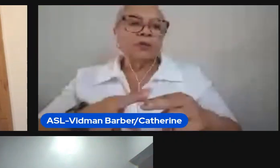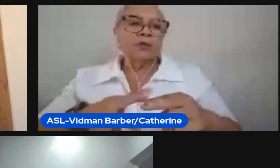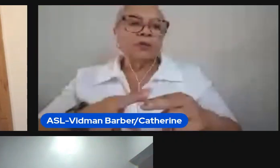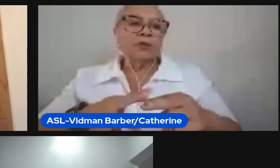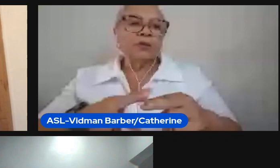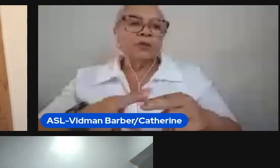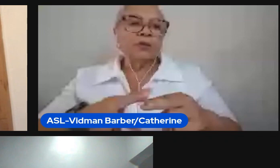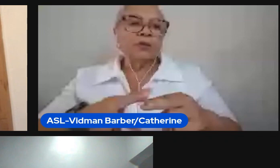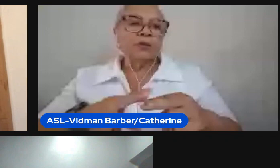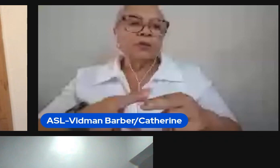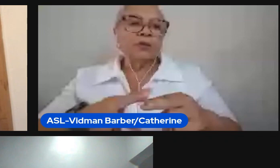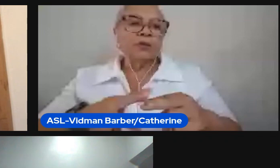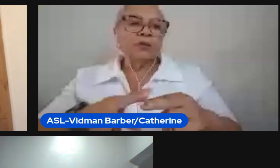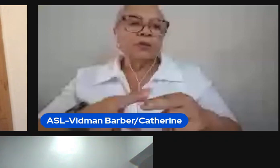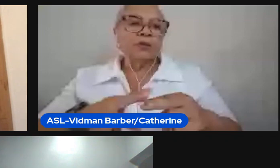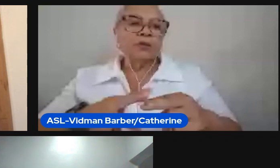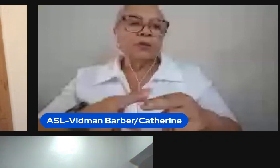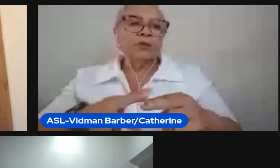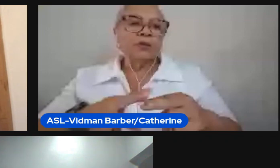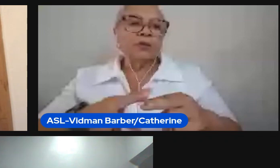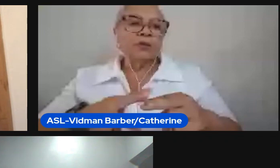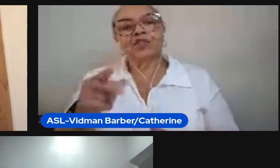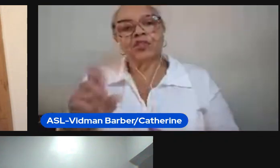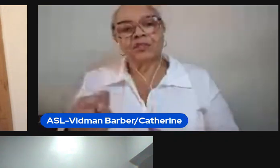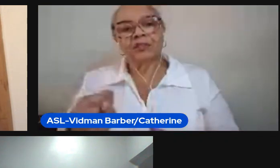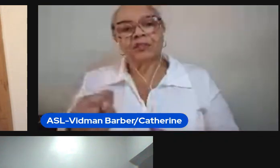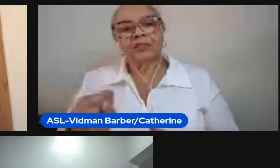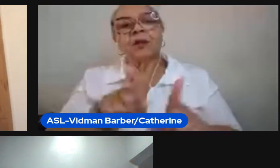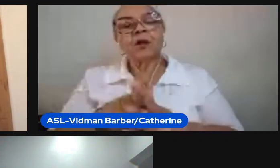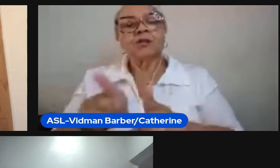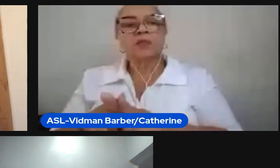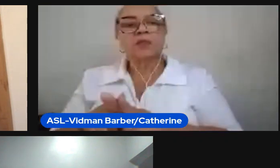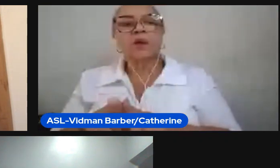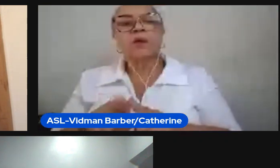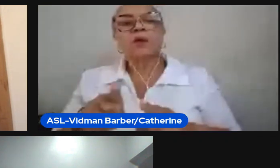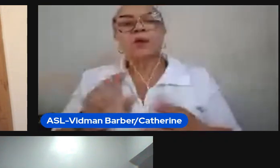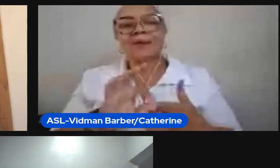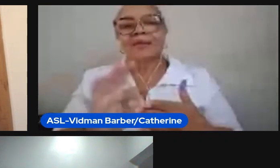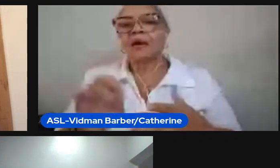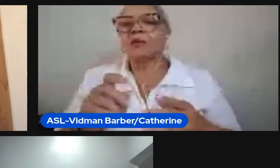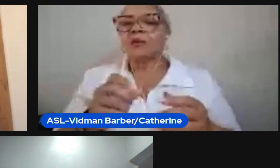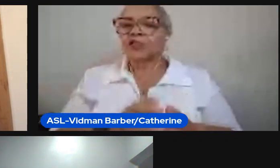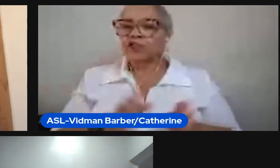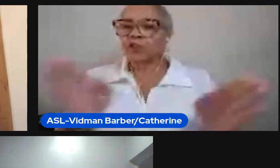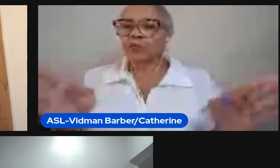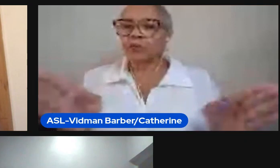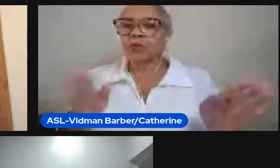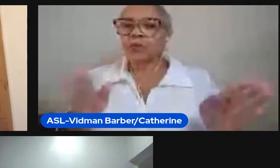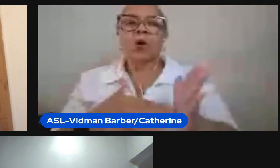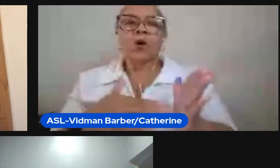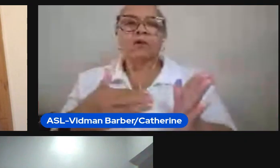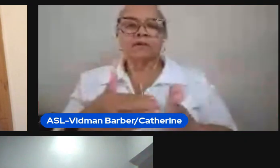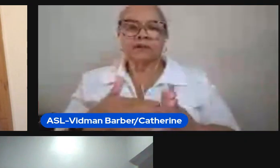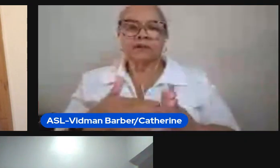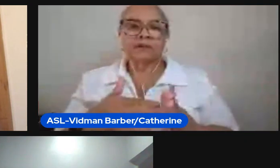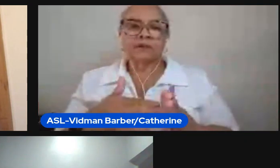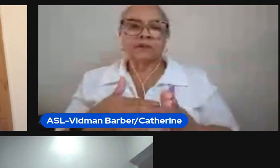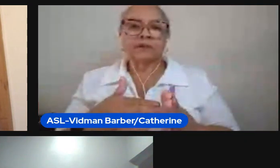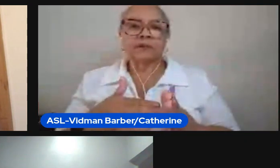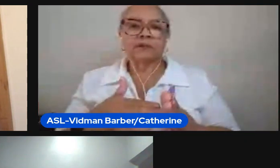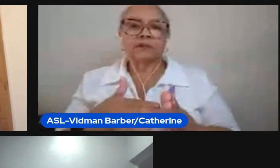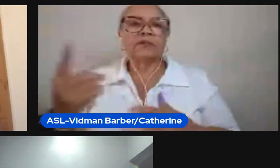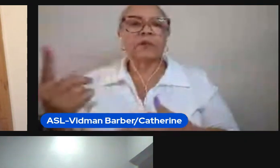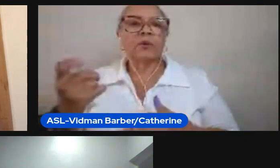neutrophil-related genes, but there's also an increase in neutrophil count in general. So there's often a